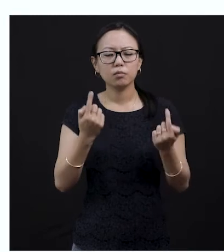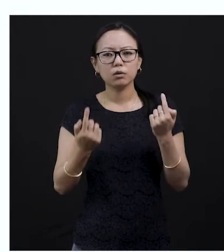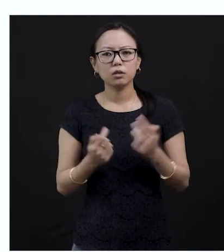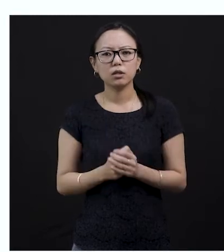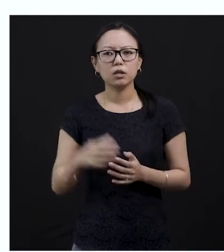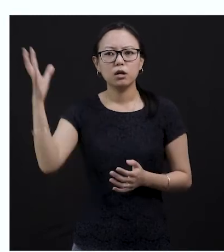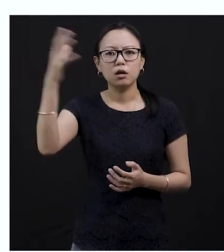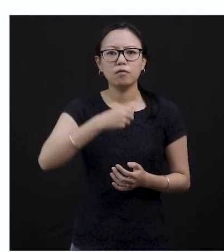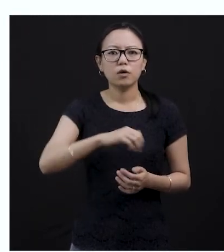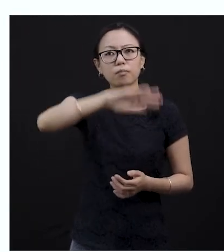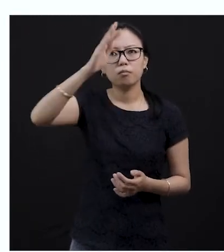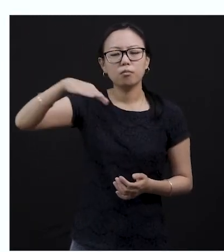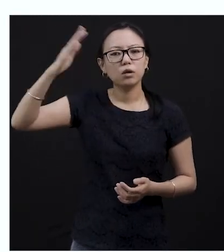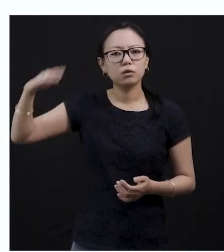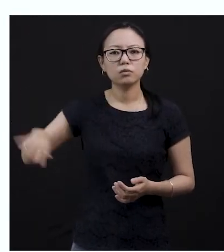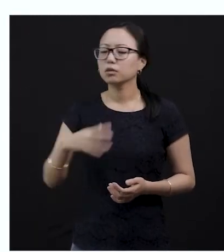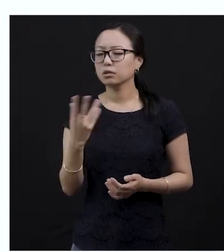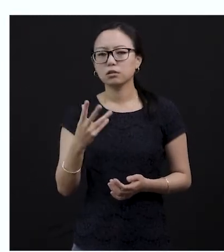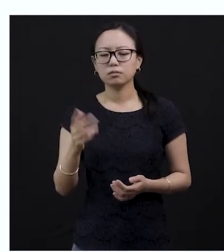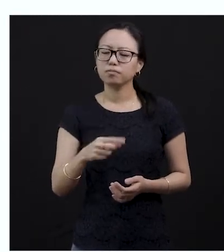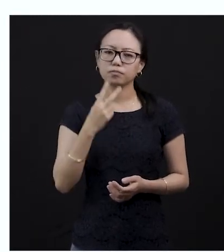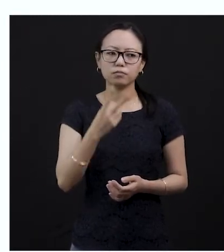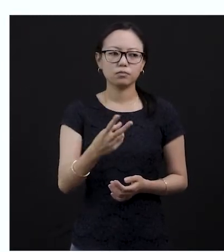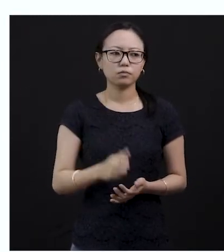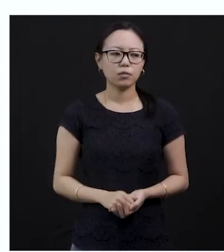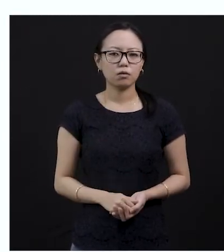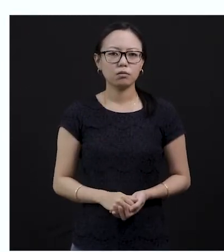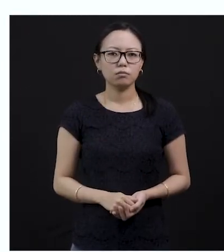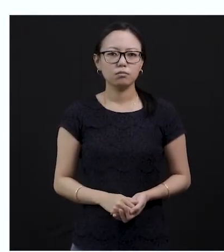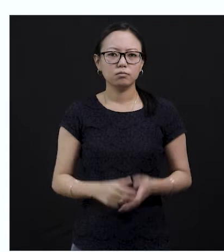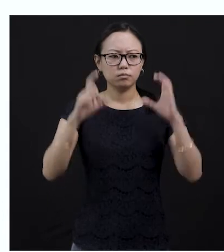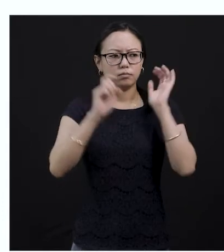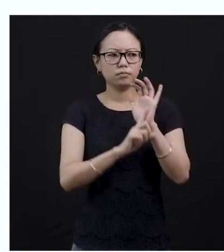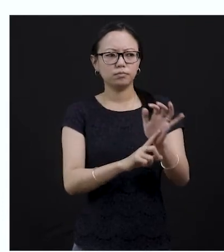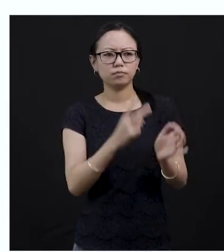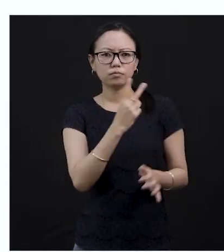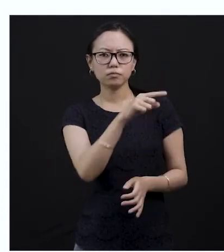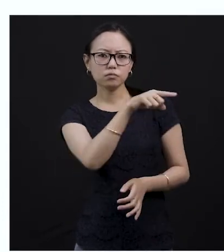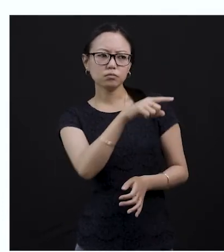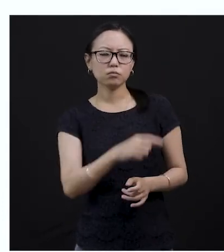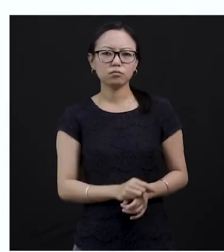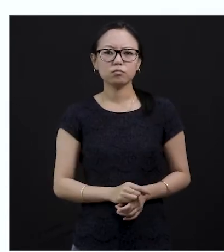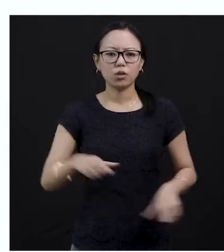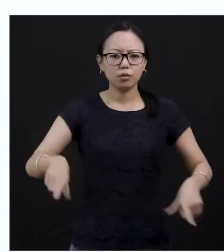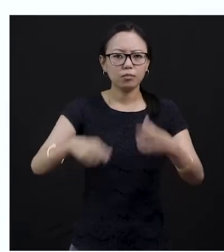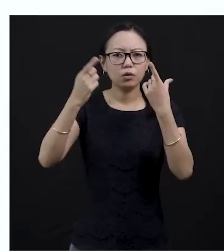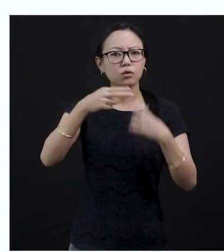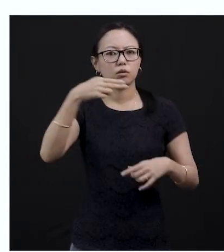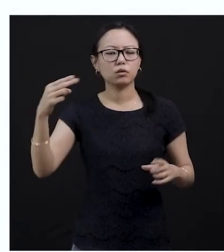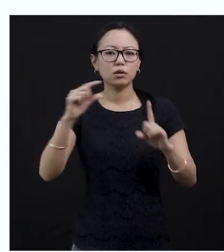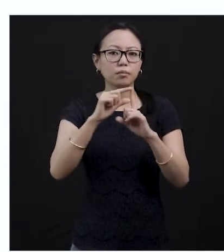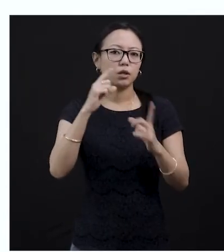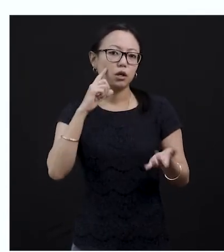See, these are pines. Yes or no? In the mountains, usually you will